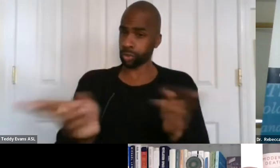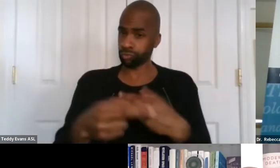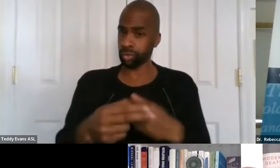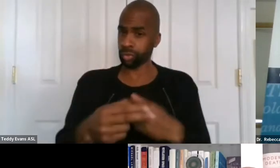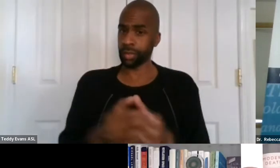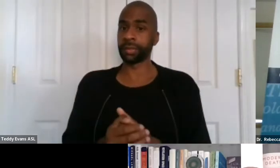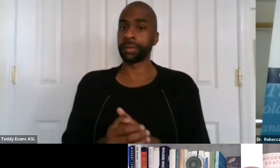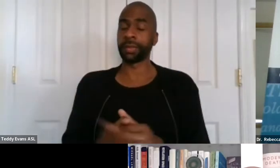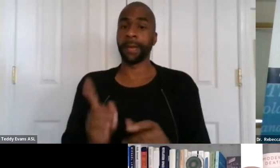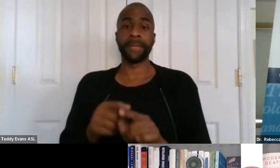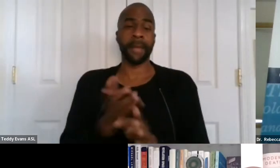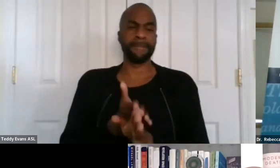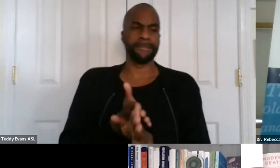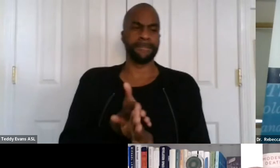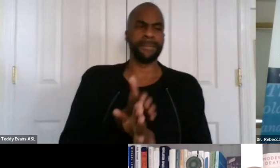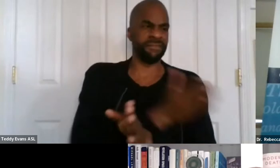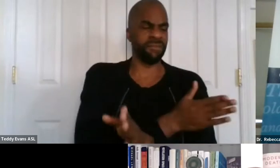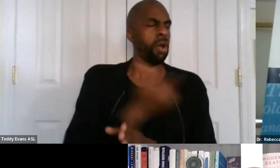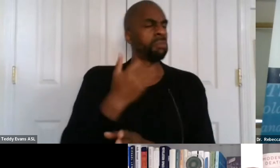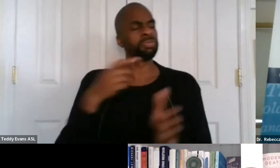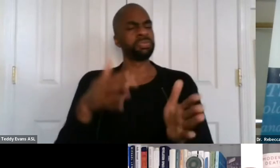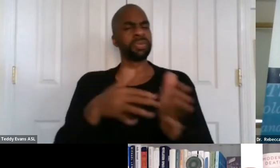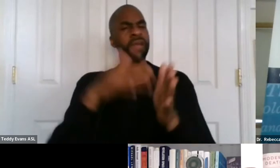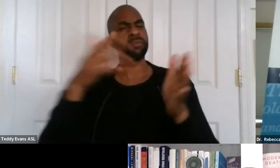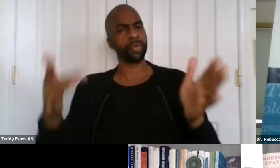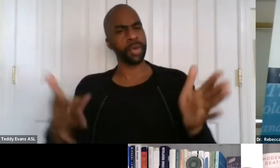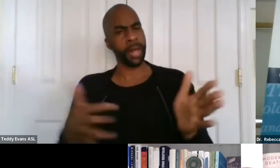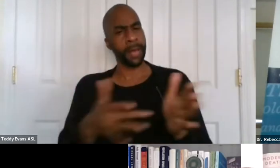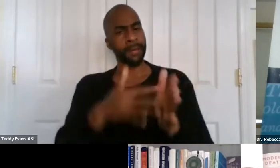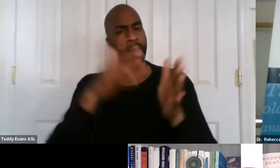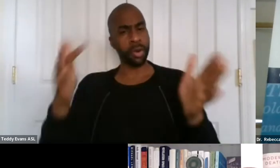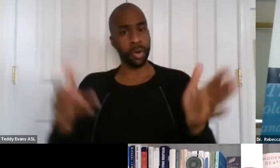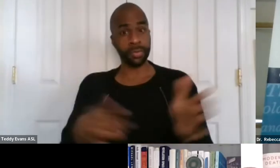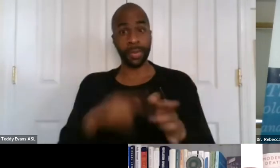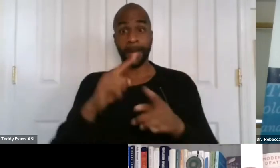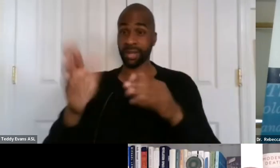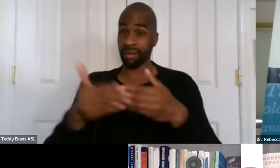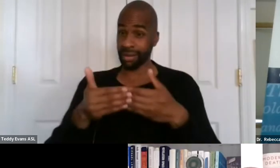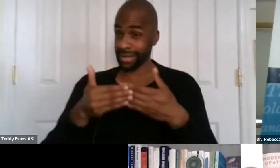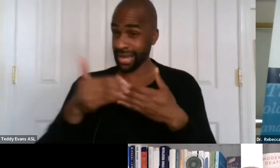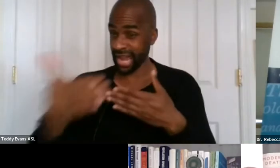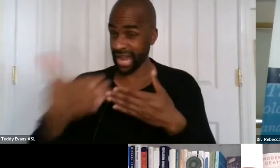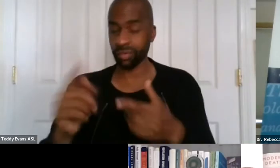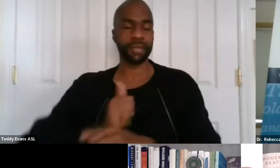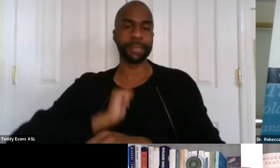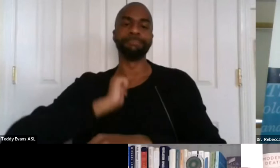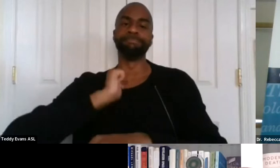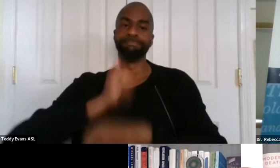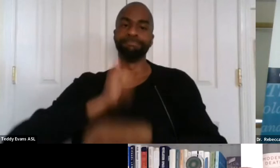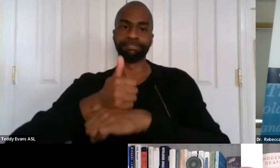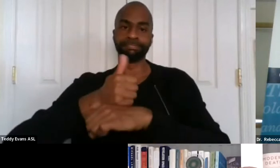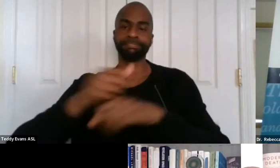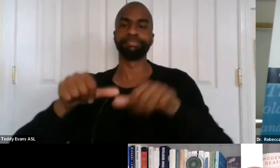my life, but it was after this injury that pain really became a permanent part of my life. And you would think that